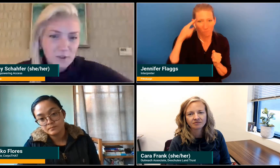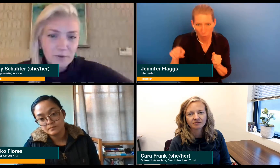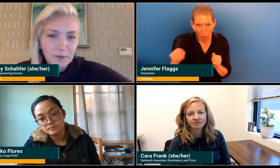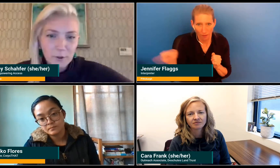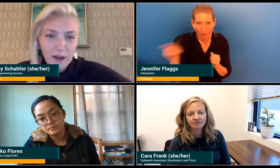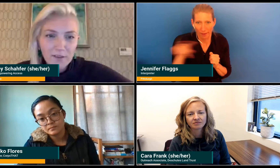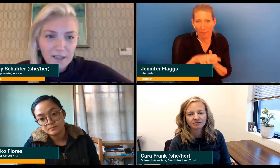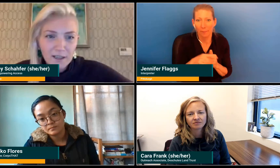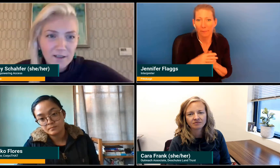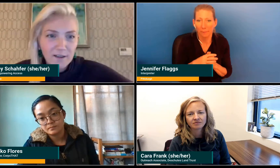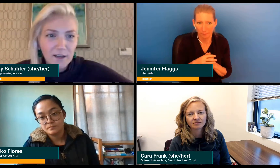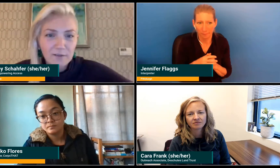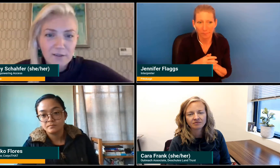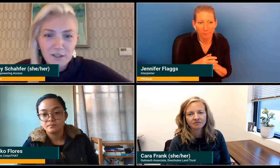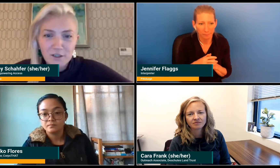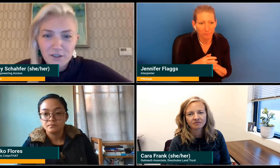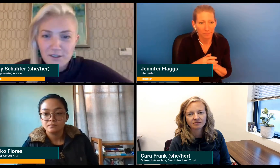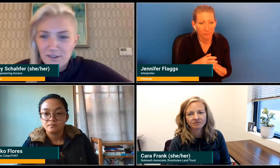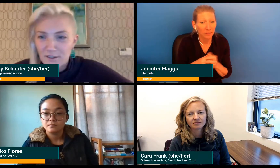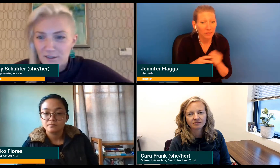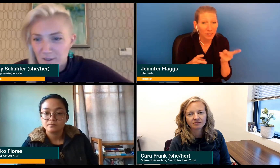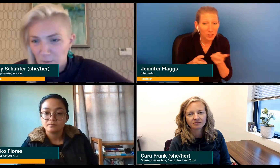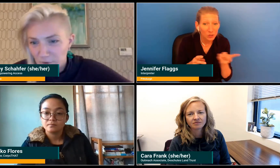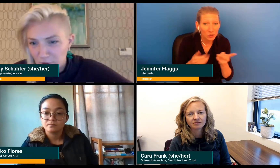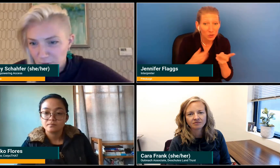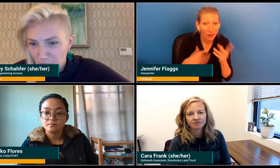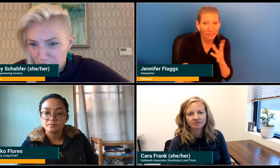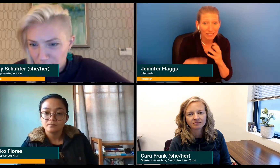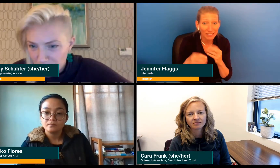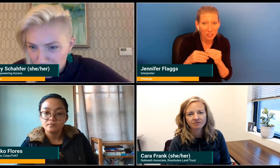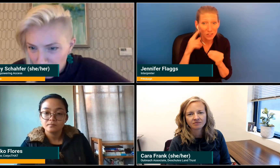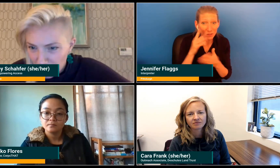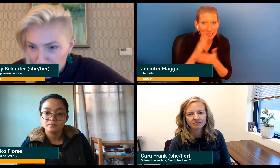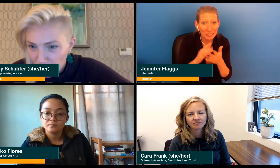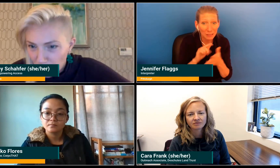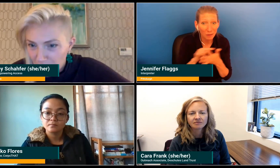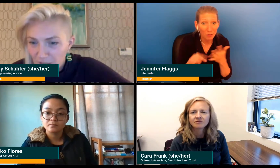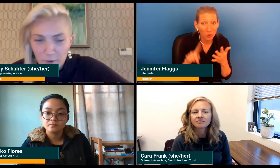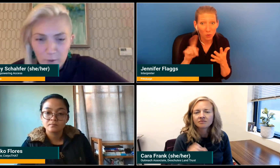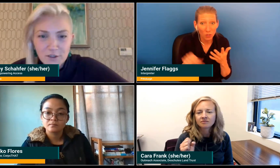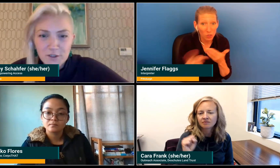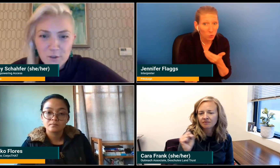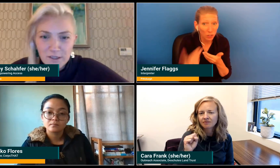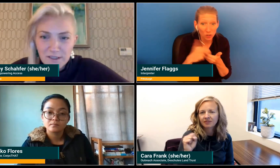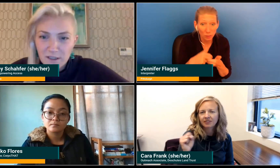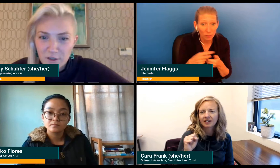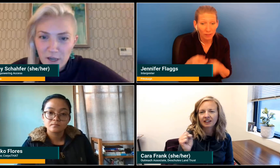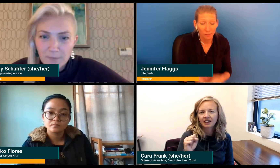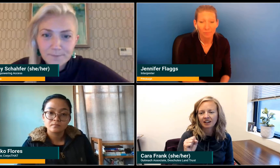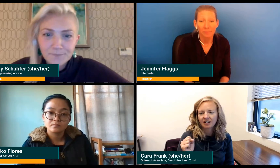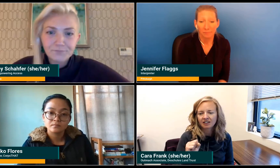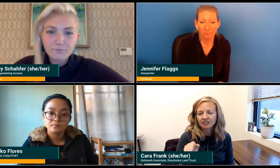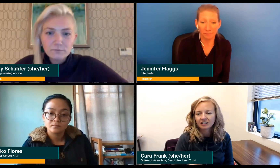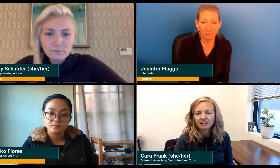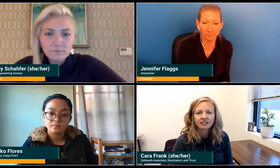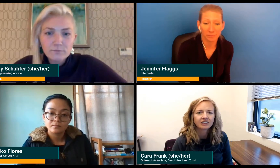Do the two of you have any kind of additions to some of those questions, or want to jump on any of the questions you might see in the